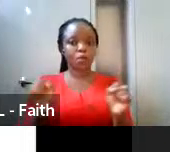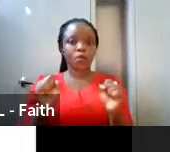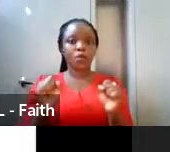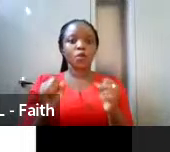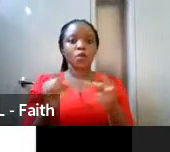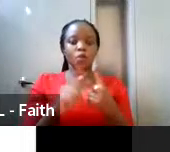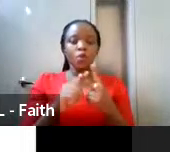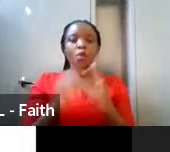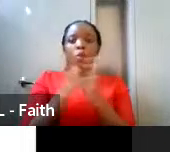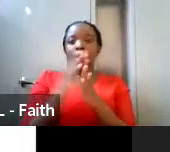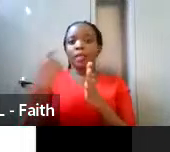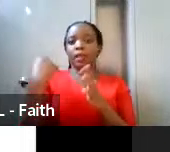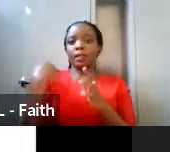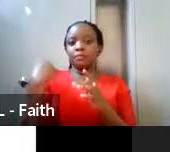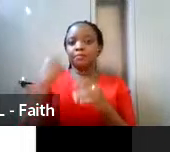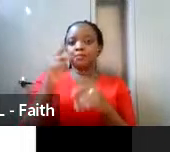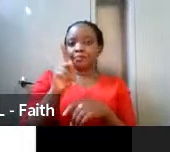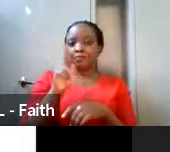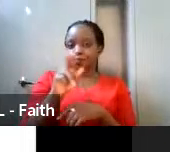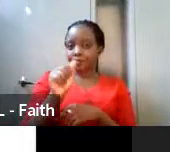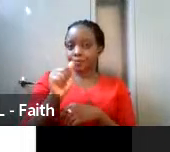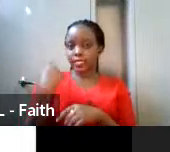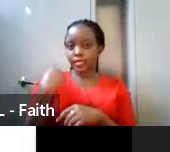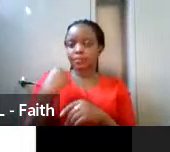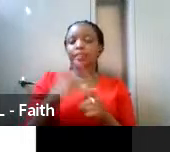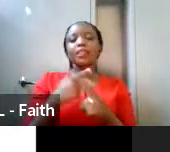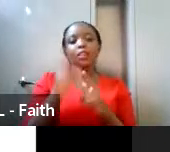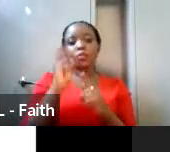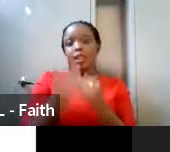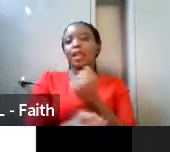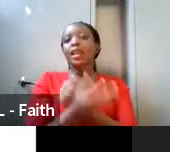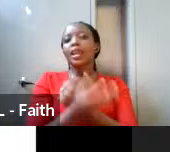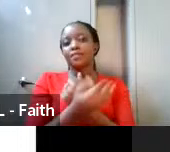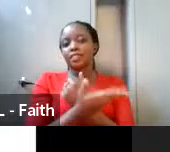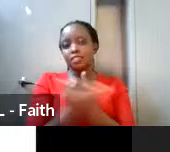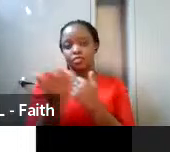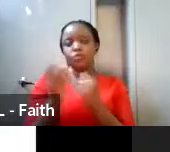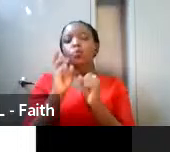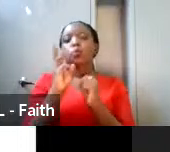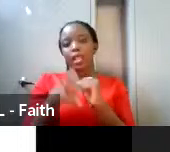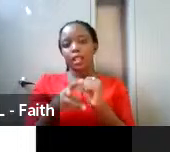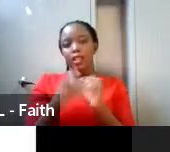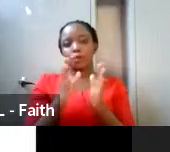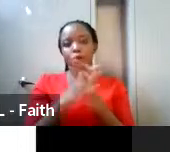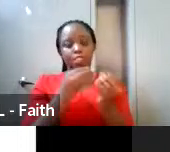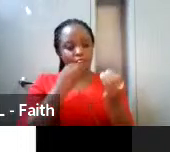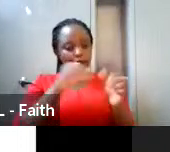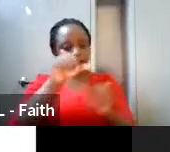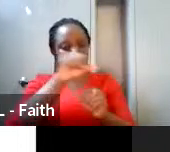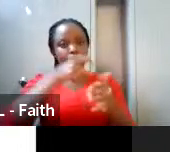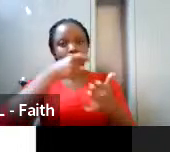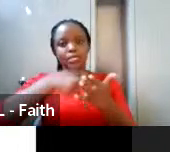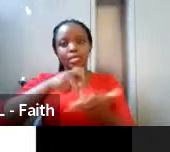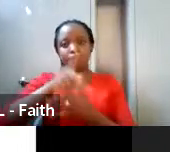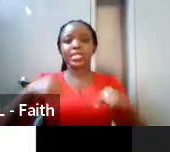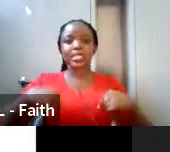and the PIN, and then we'll be able to advise, of course, with the details for the taxpayer so that you can contact them.